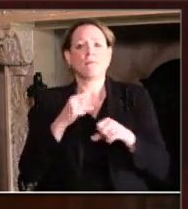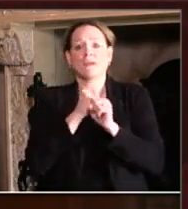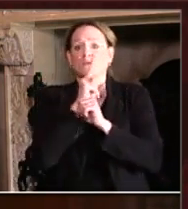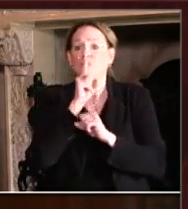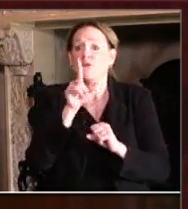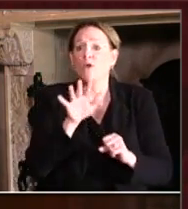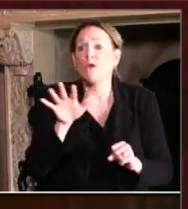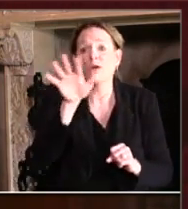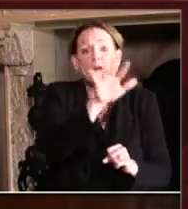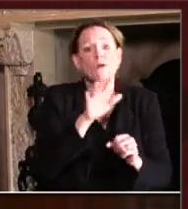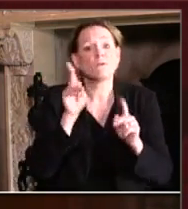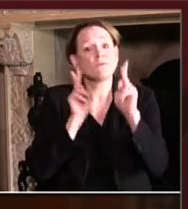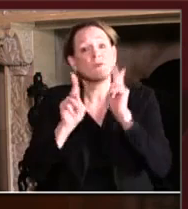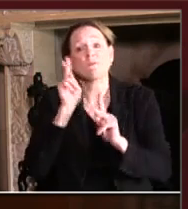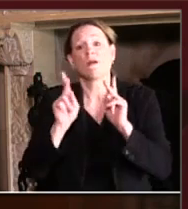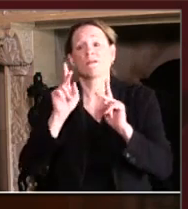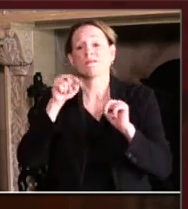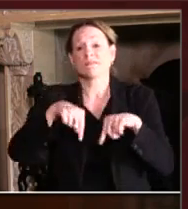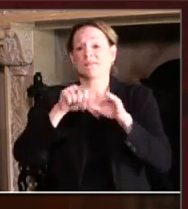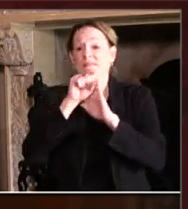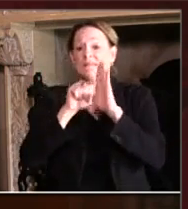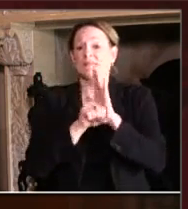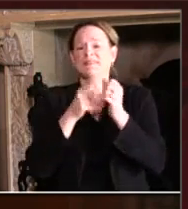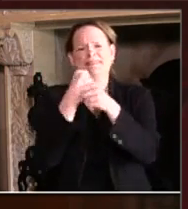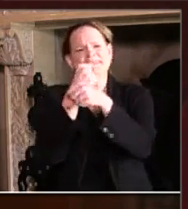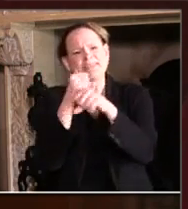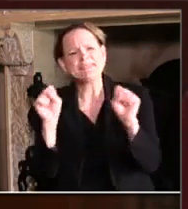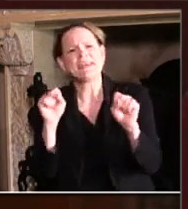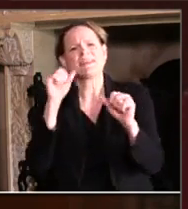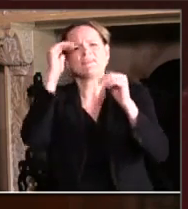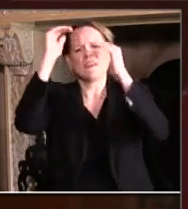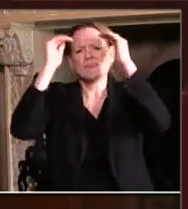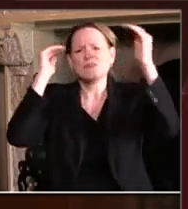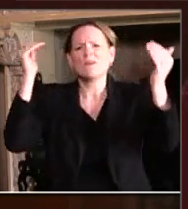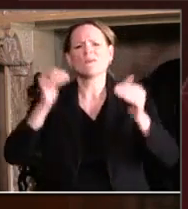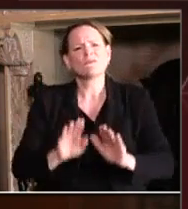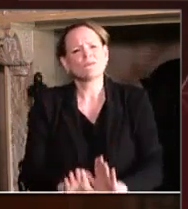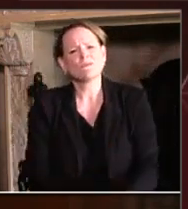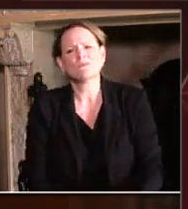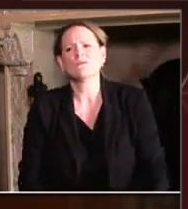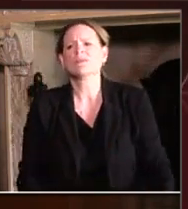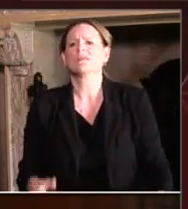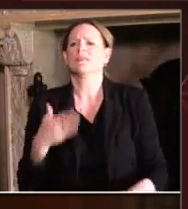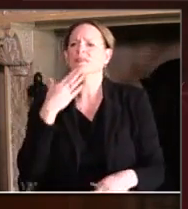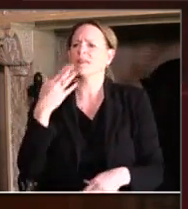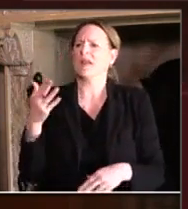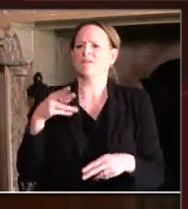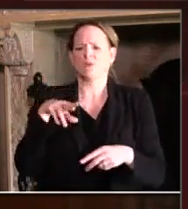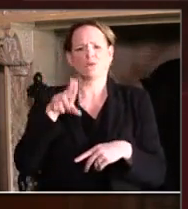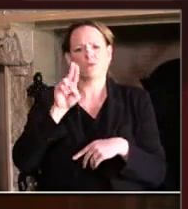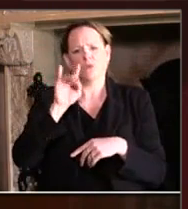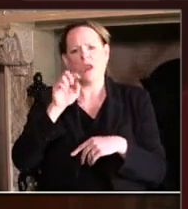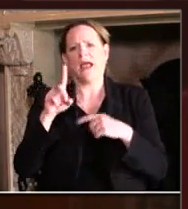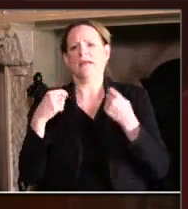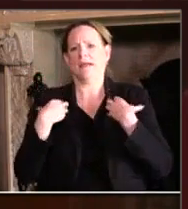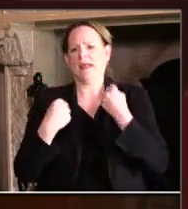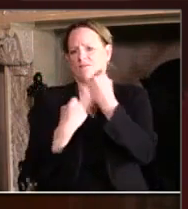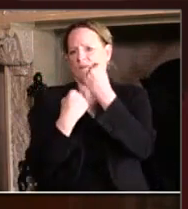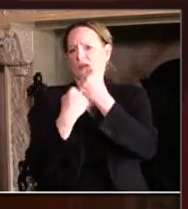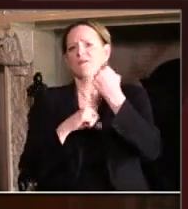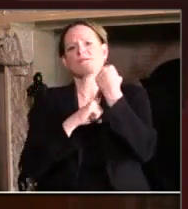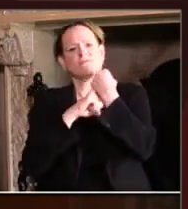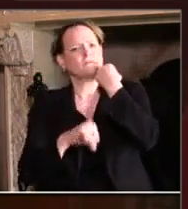We thank Children's Wisconsin and the United Health Foundation for continued innovations in healthcare so that the